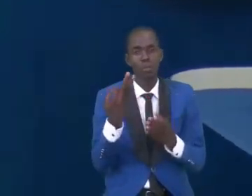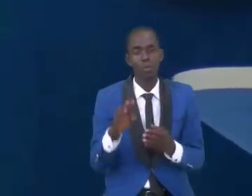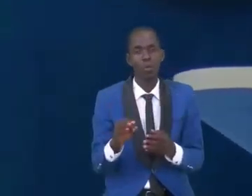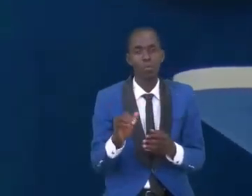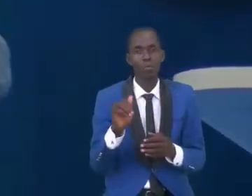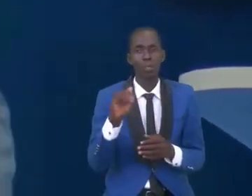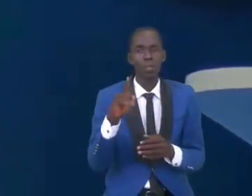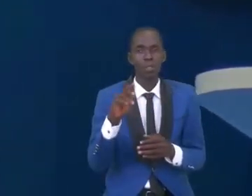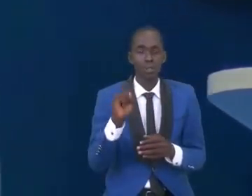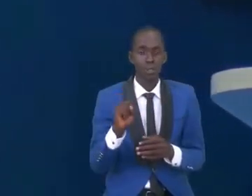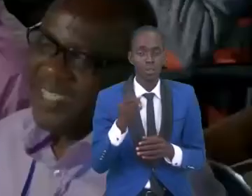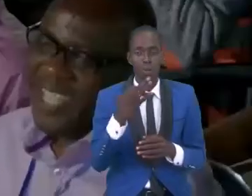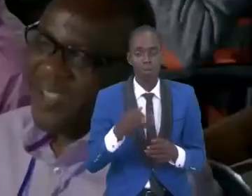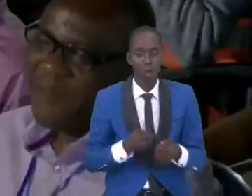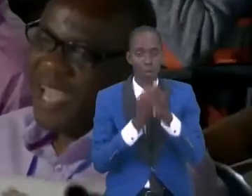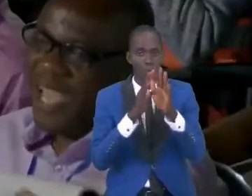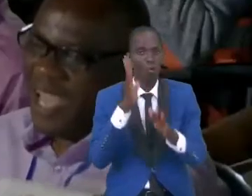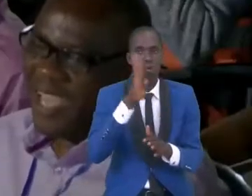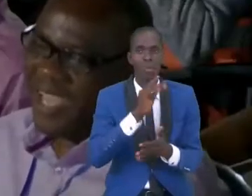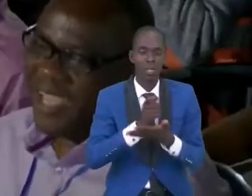is going to be written tonight.